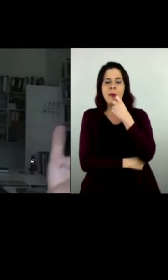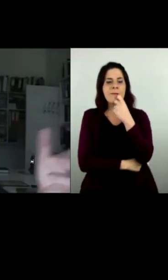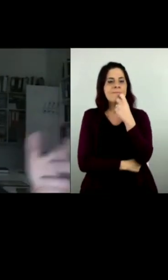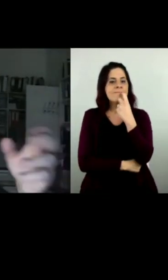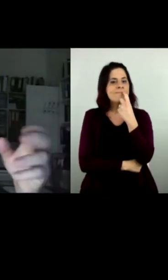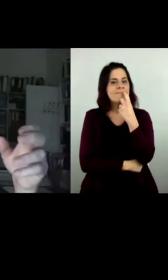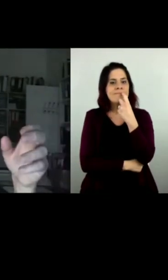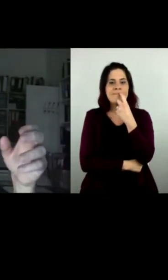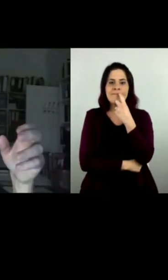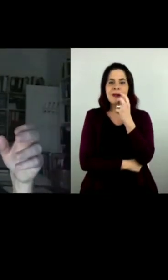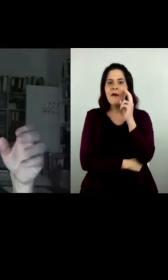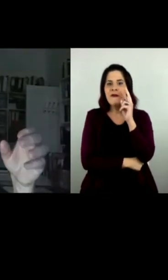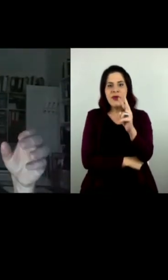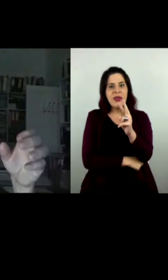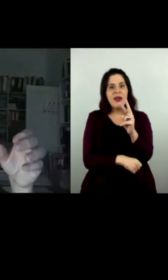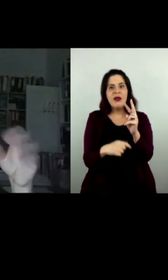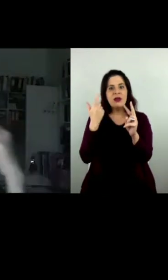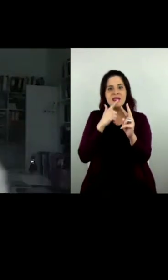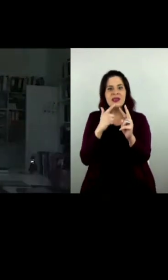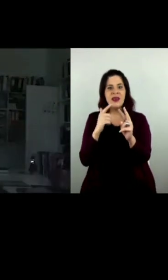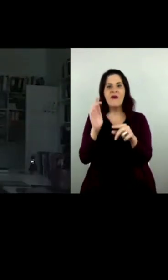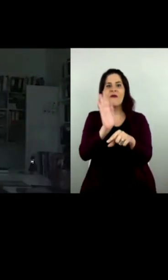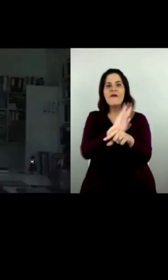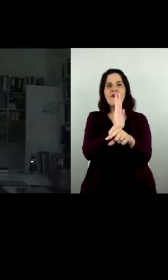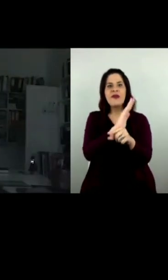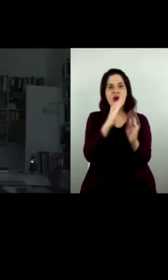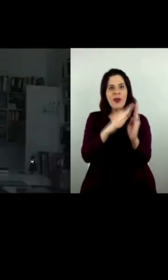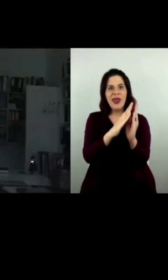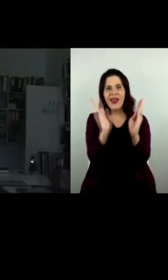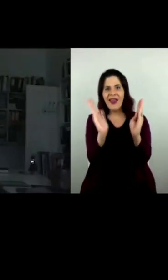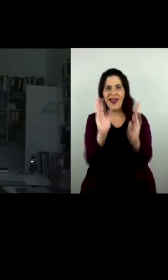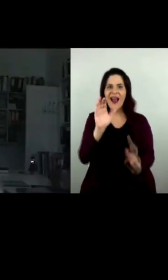Cannes Film Festival, shot on this camera,